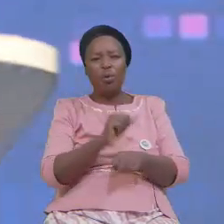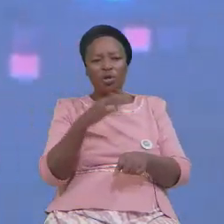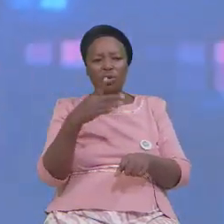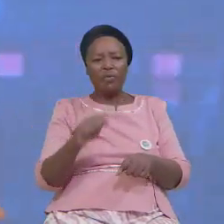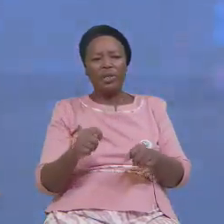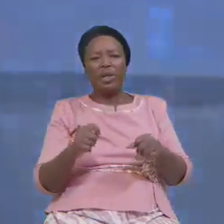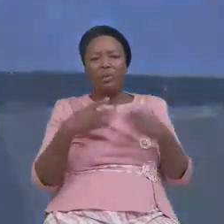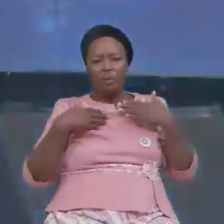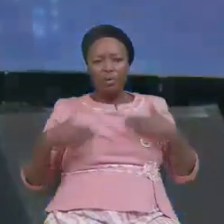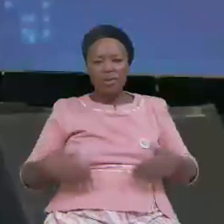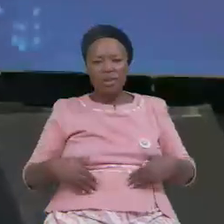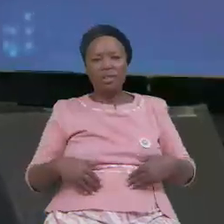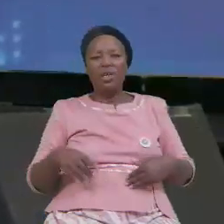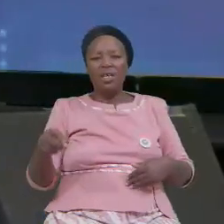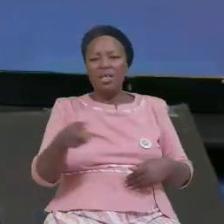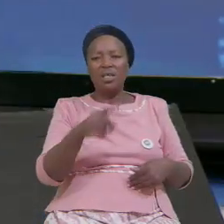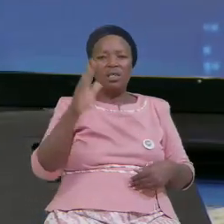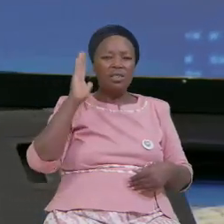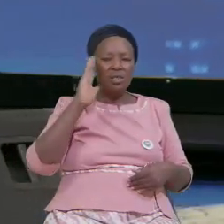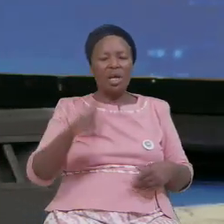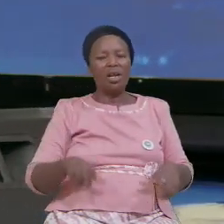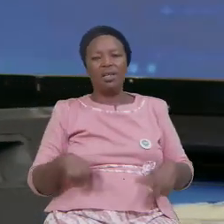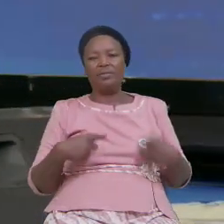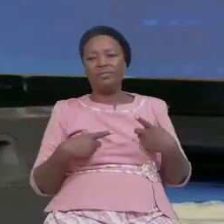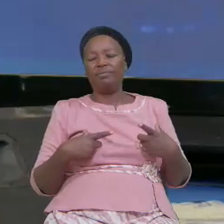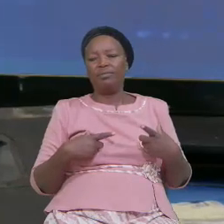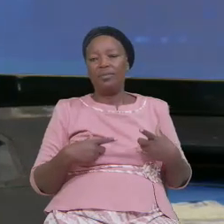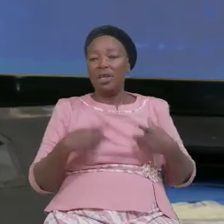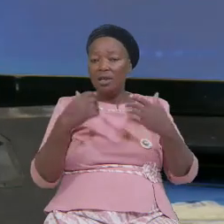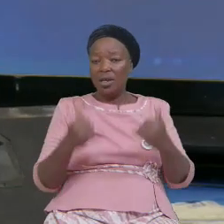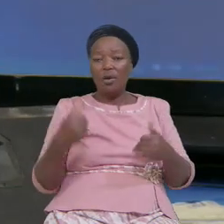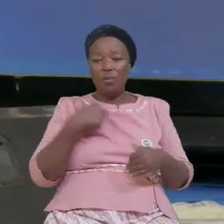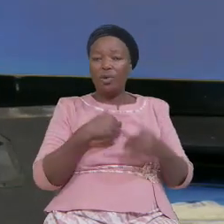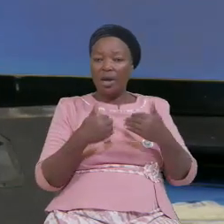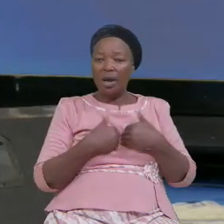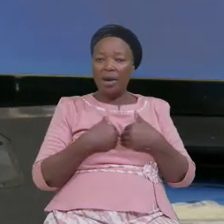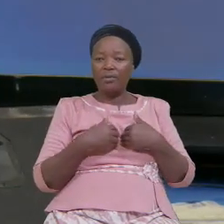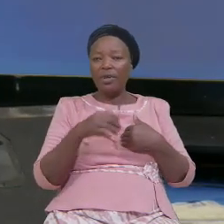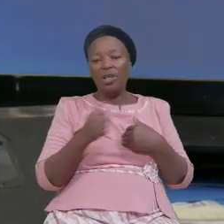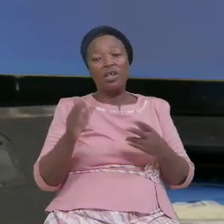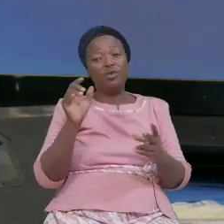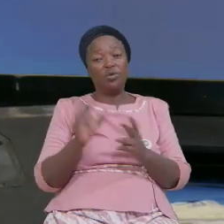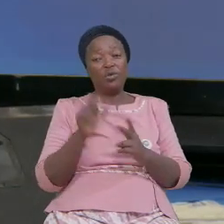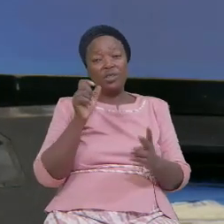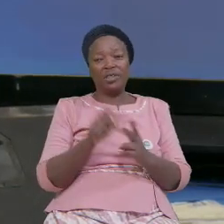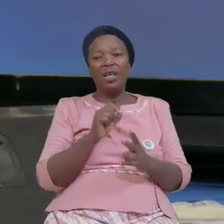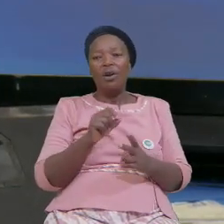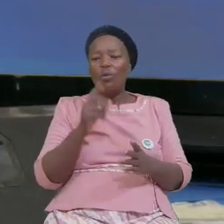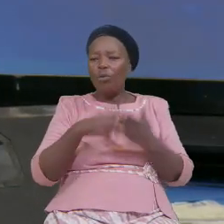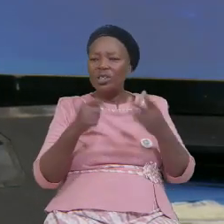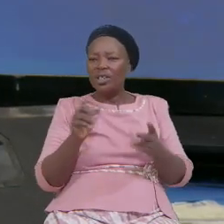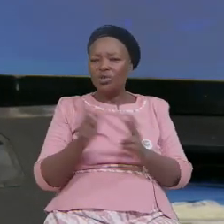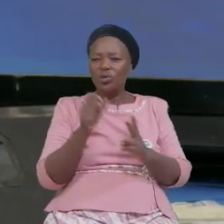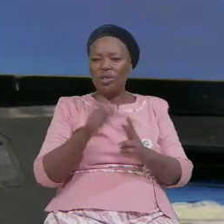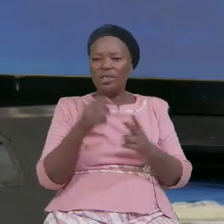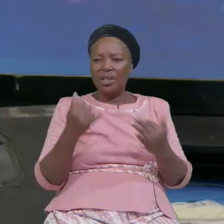body, ye shall live. Now we have a choice. What's the choice? I said either